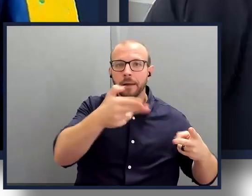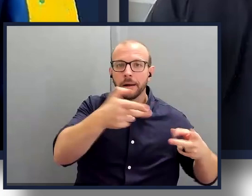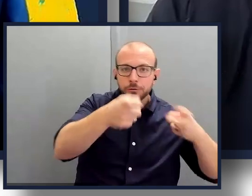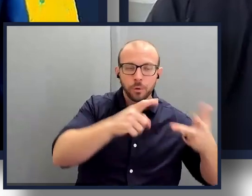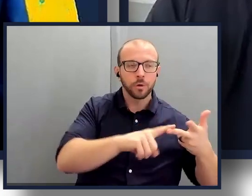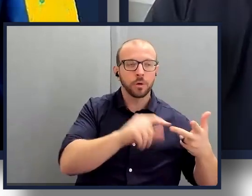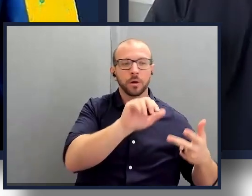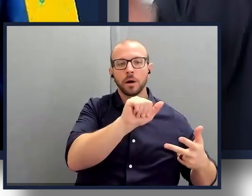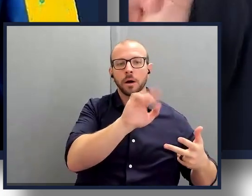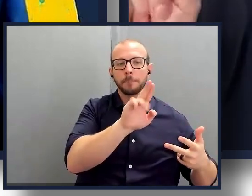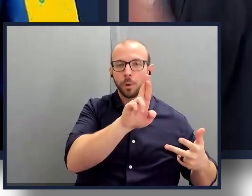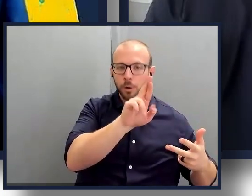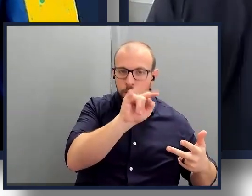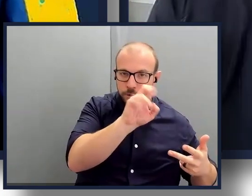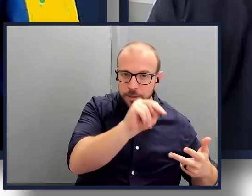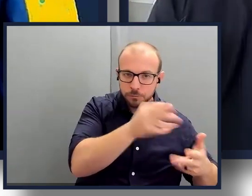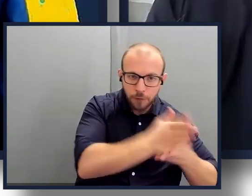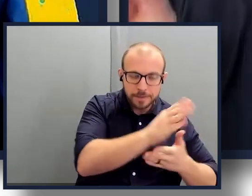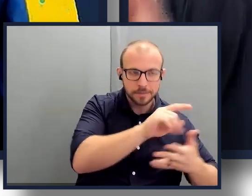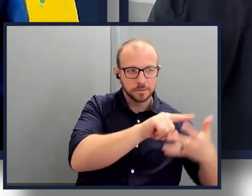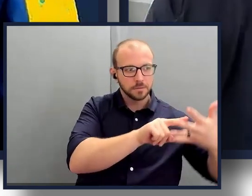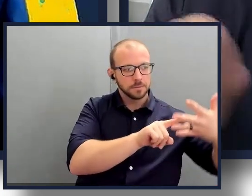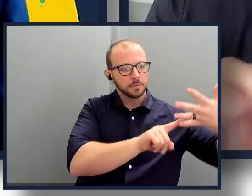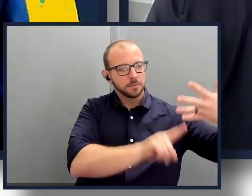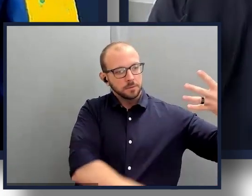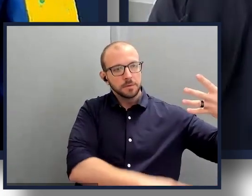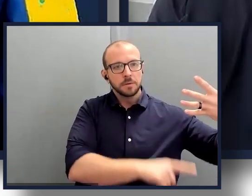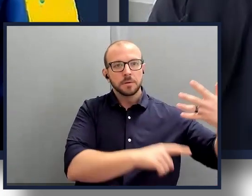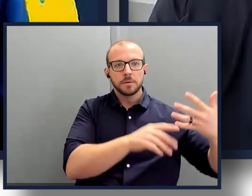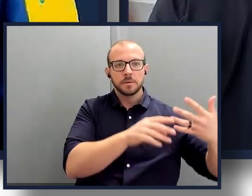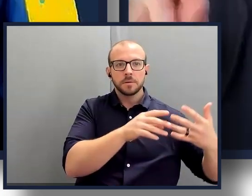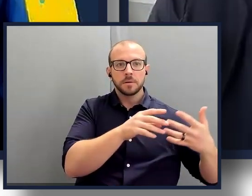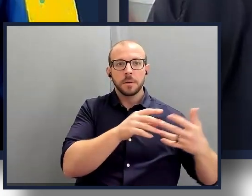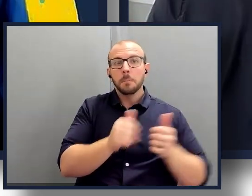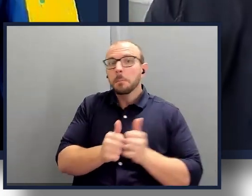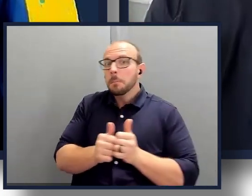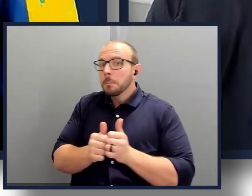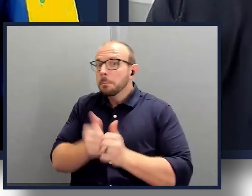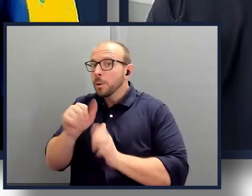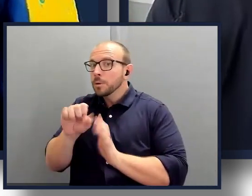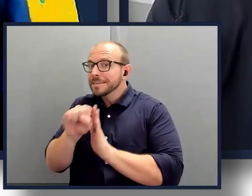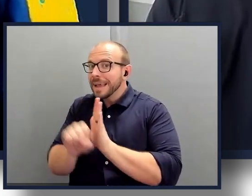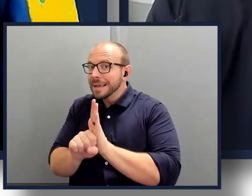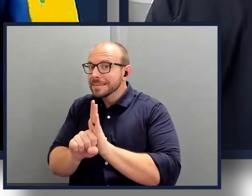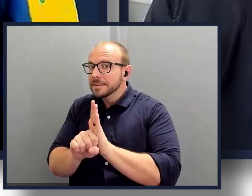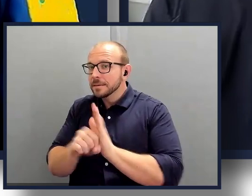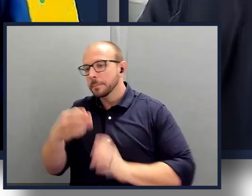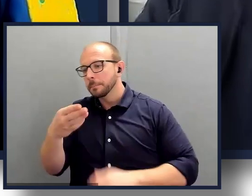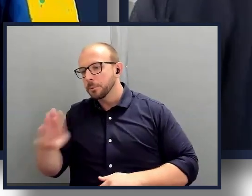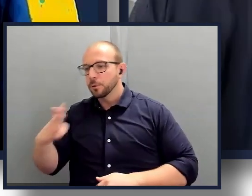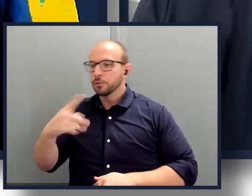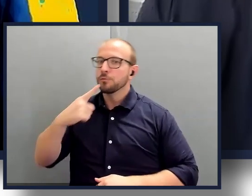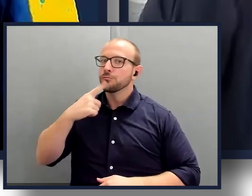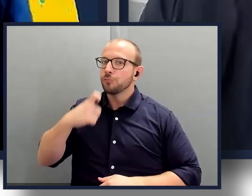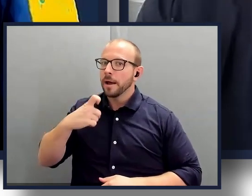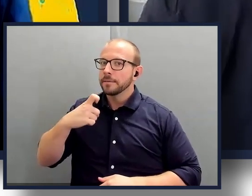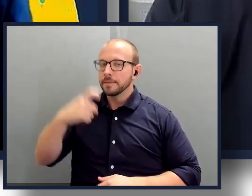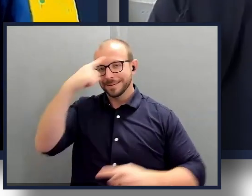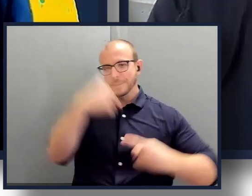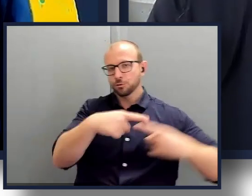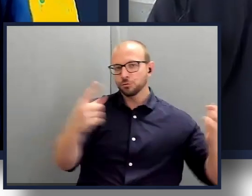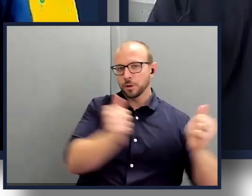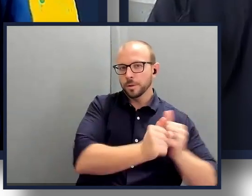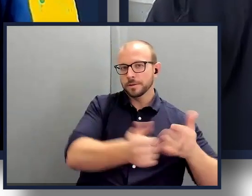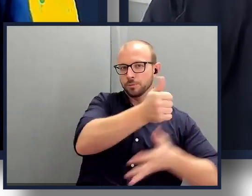down the list, majorities in every state, blue and red, disagree.